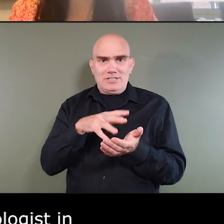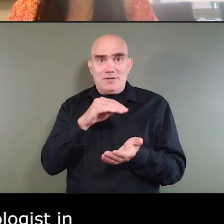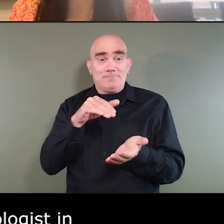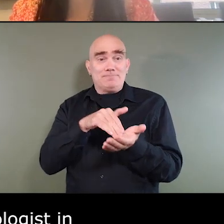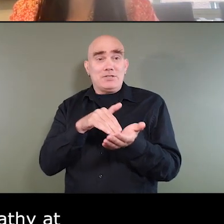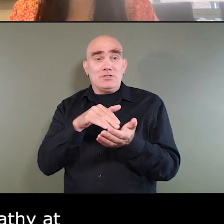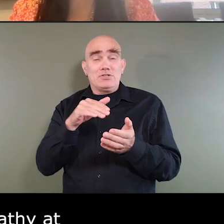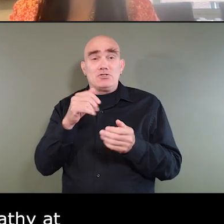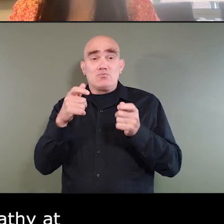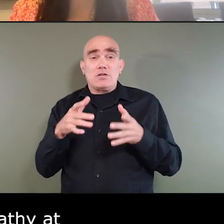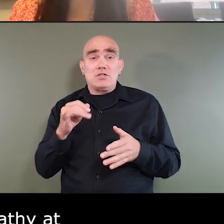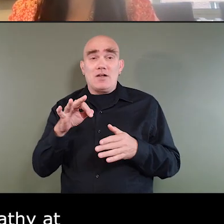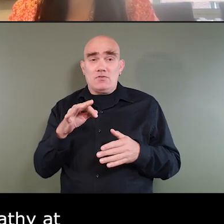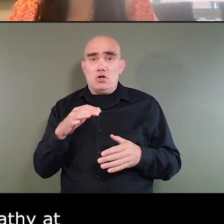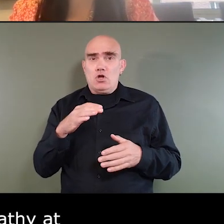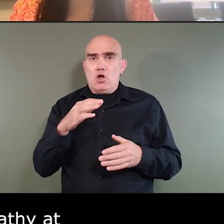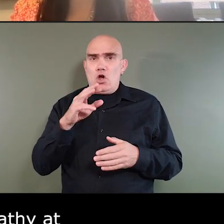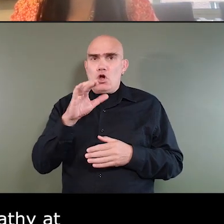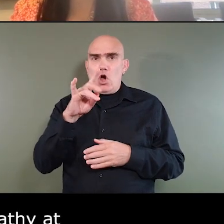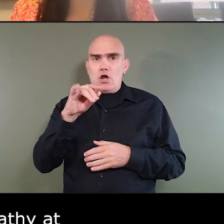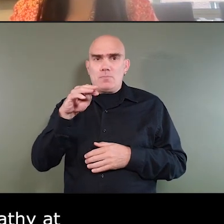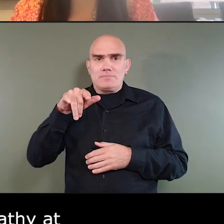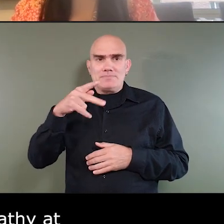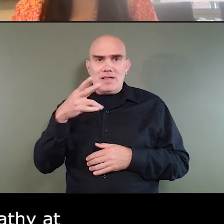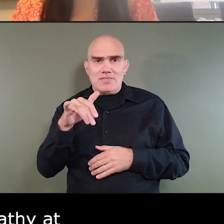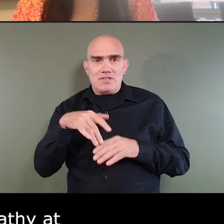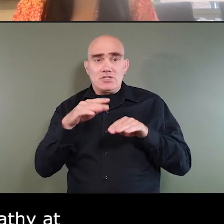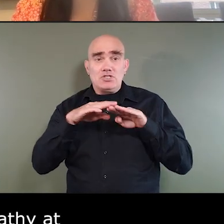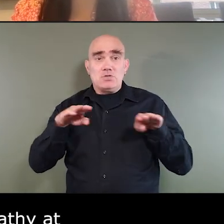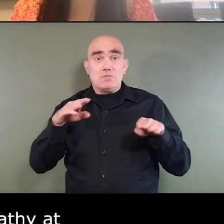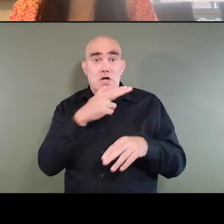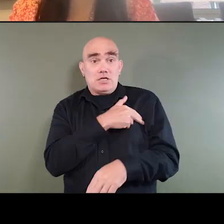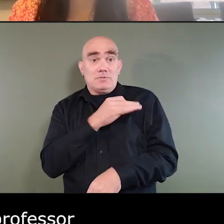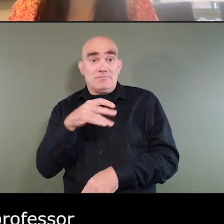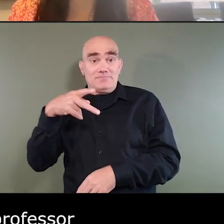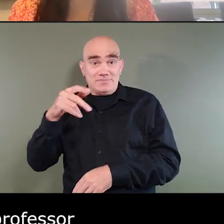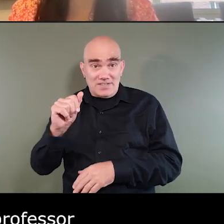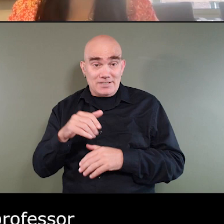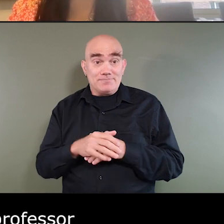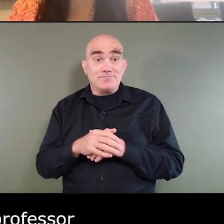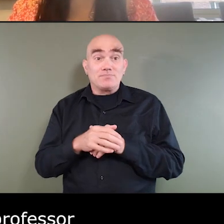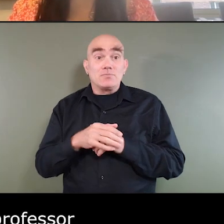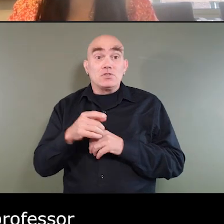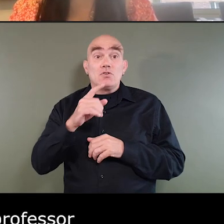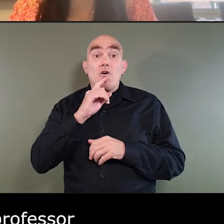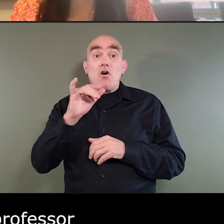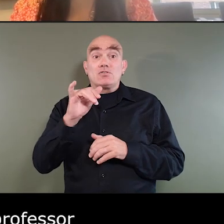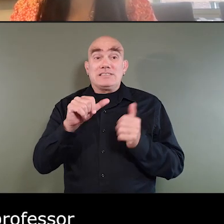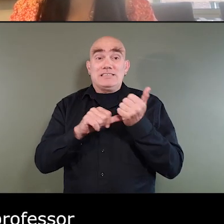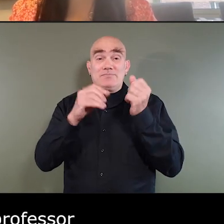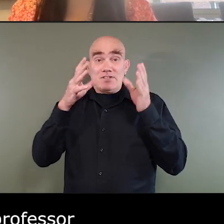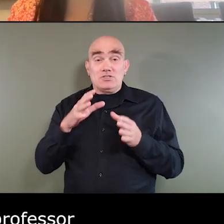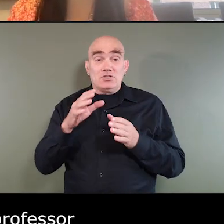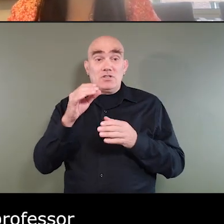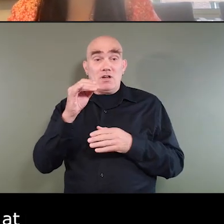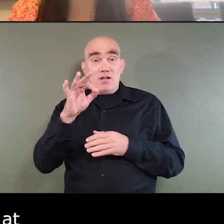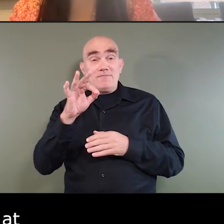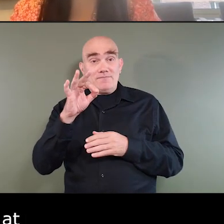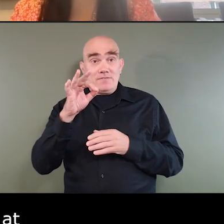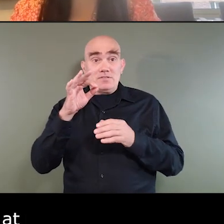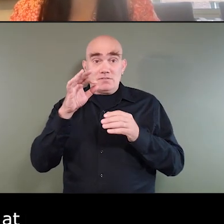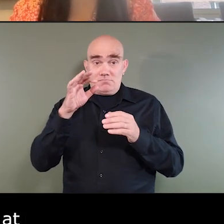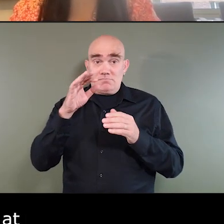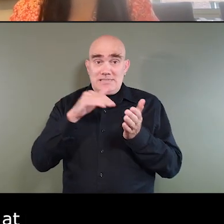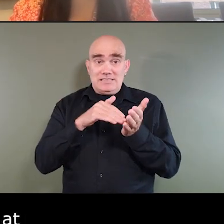and the medical director of cardiomyopathy at the Children's Hospital of Philadelphia. She is also an assistant professor of pediatrics at the Perelman School